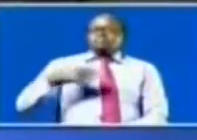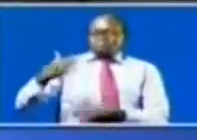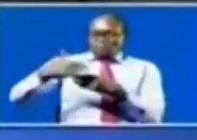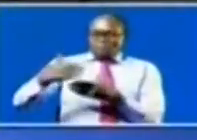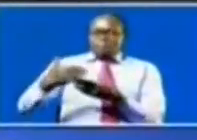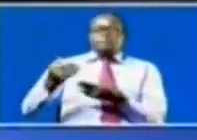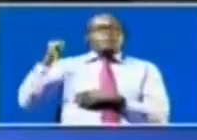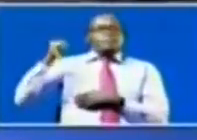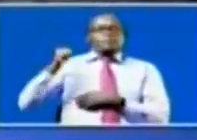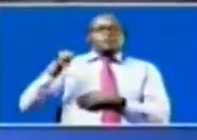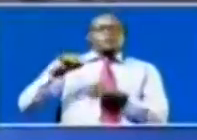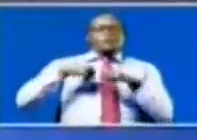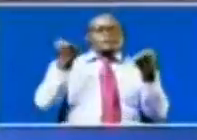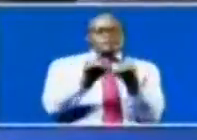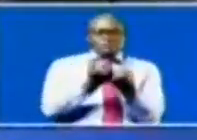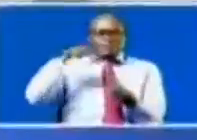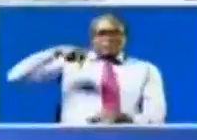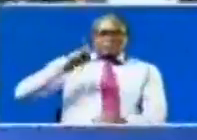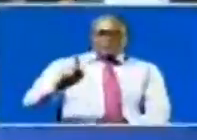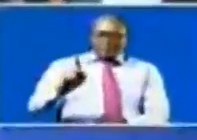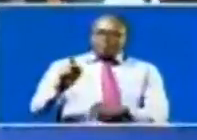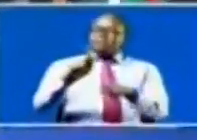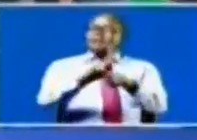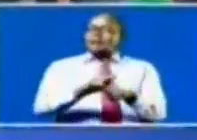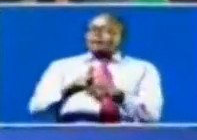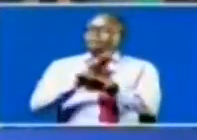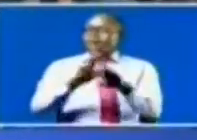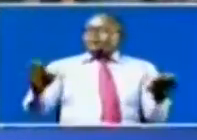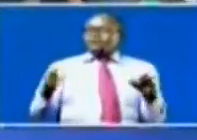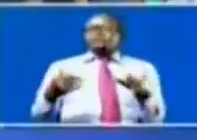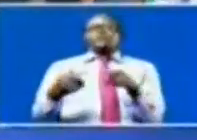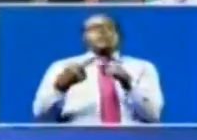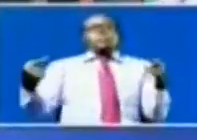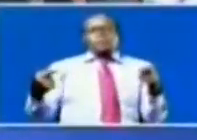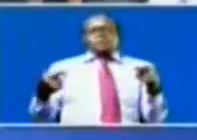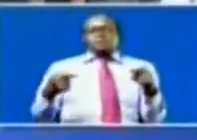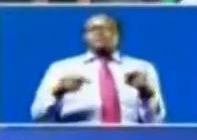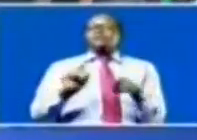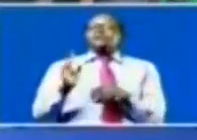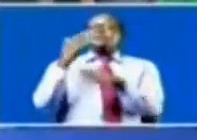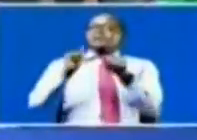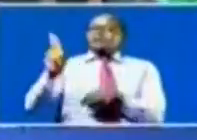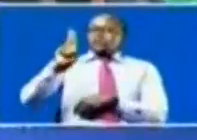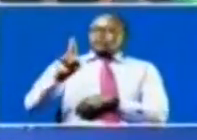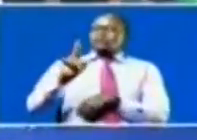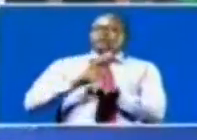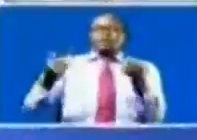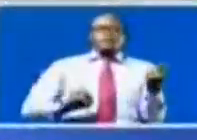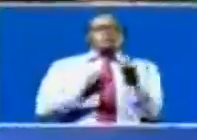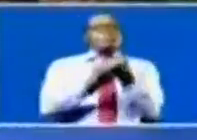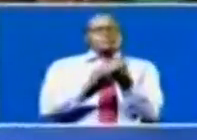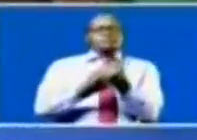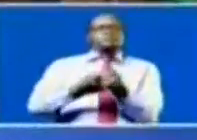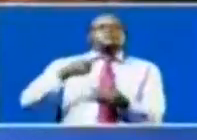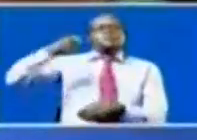political associates, Peter Kenneth has been treading carefully not to antagonize President Uhuru Kenyatta and has embraced the